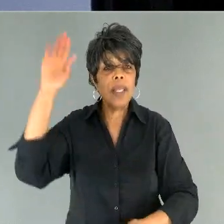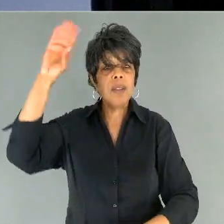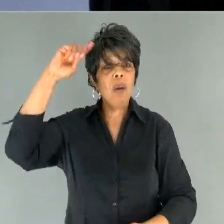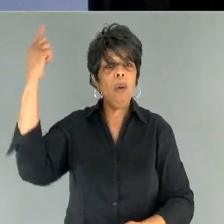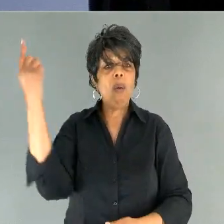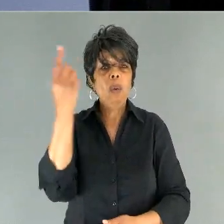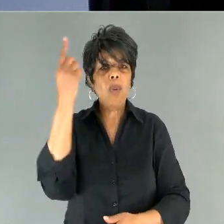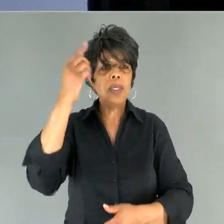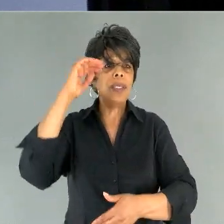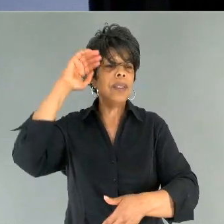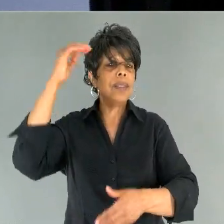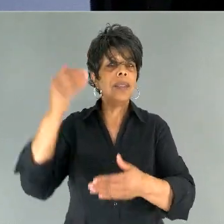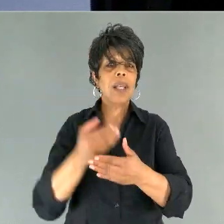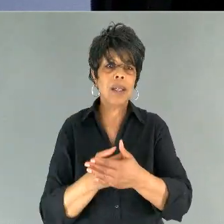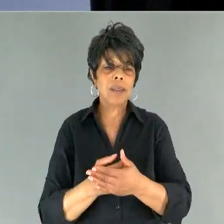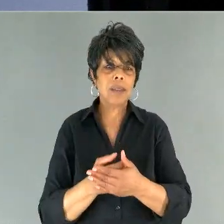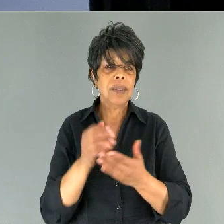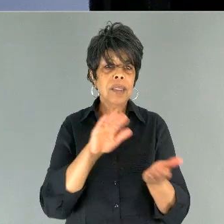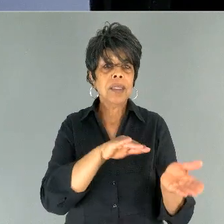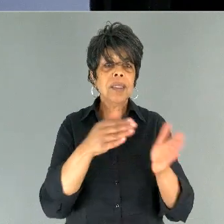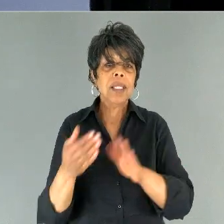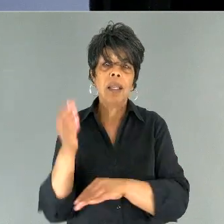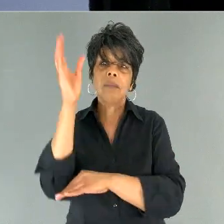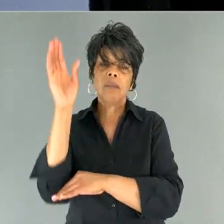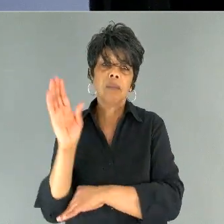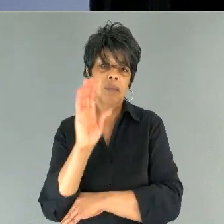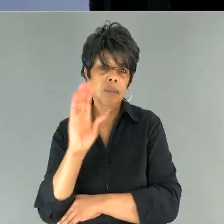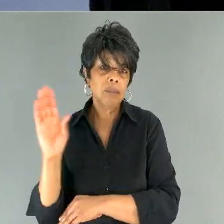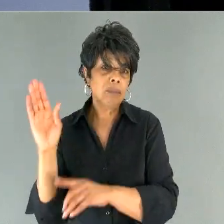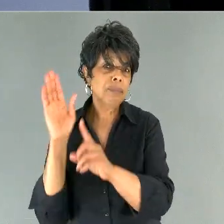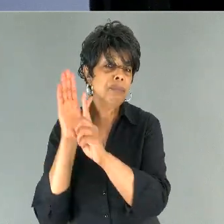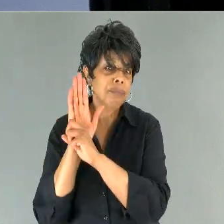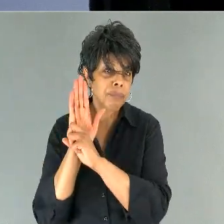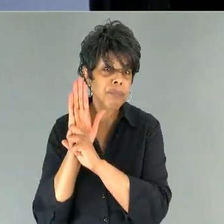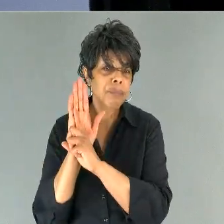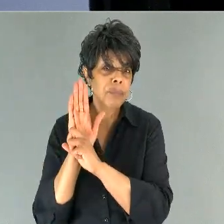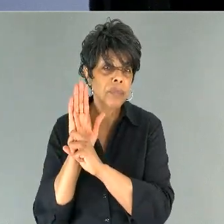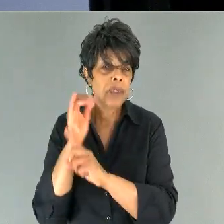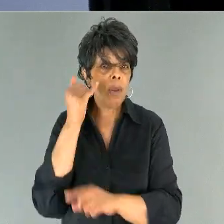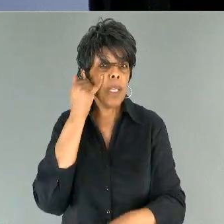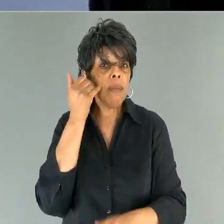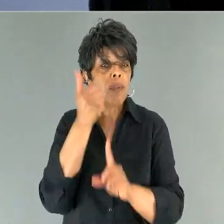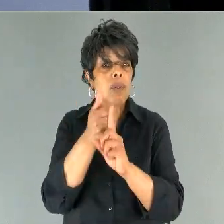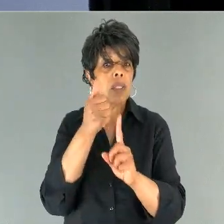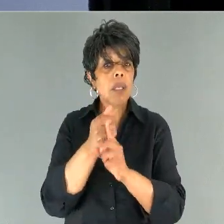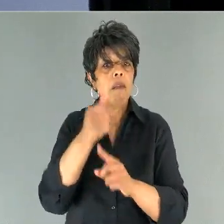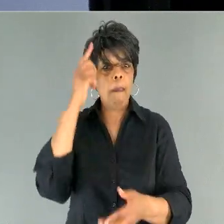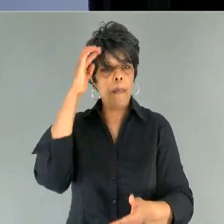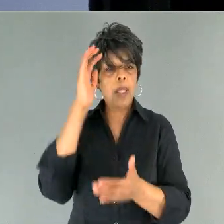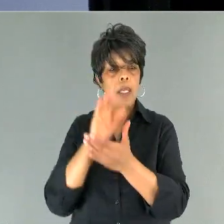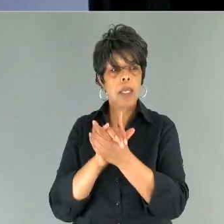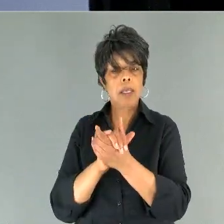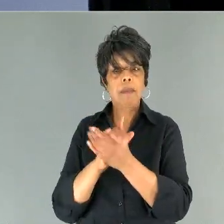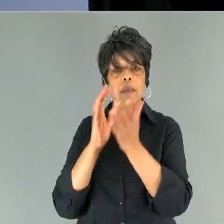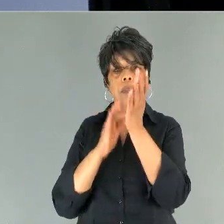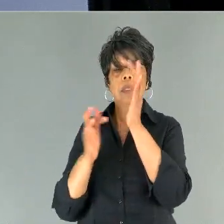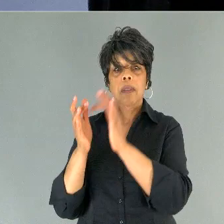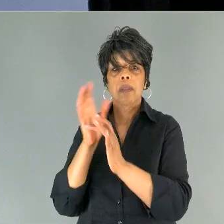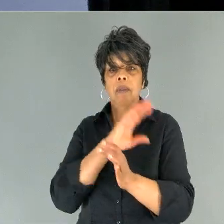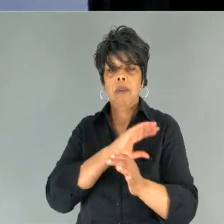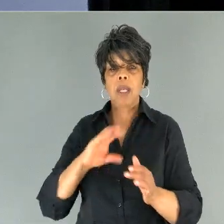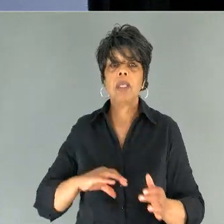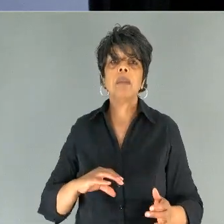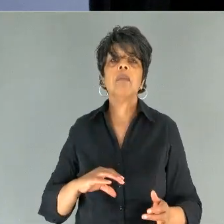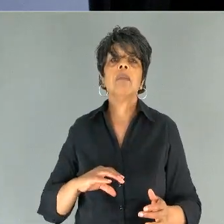in him and confess your life to him, he'll change the furniture in